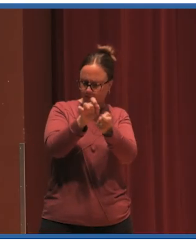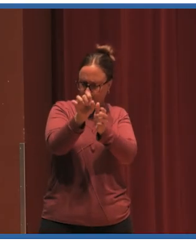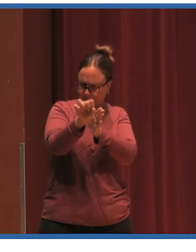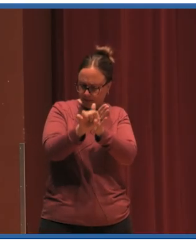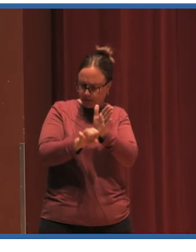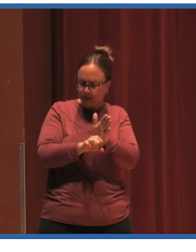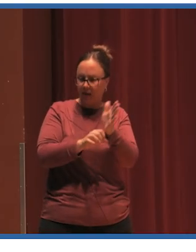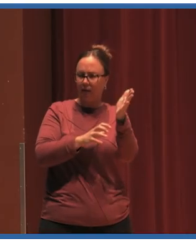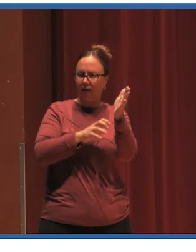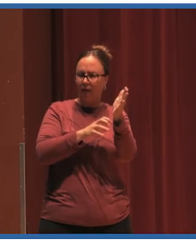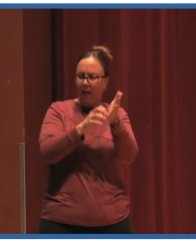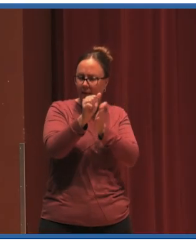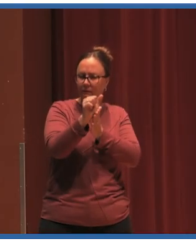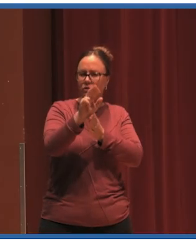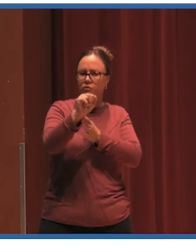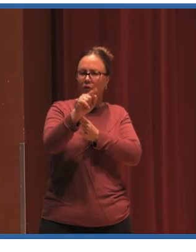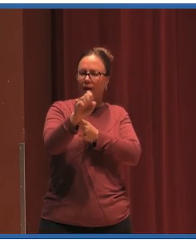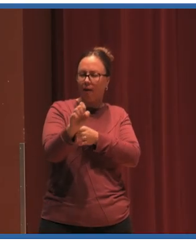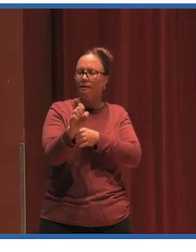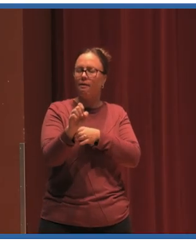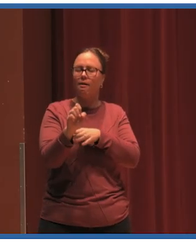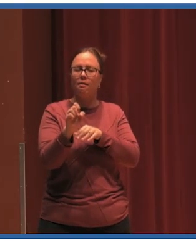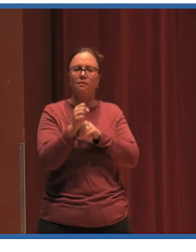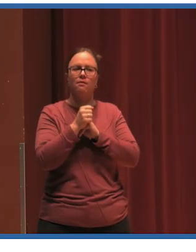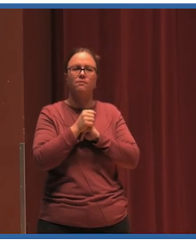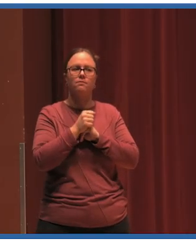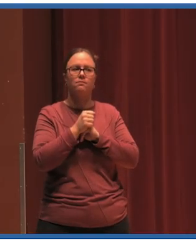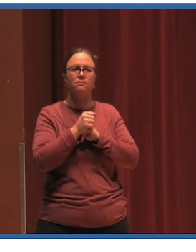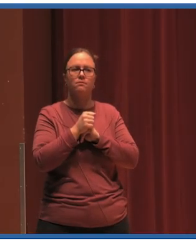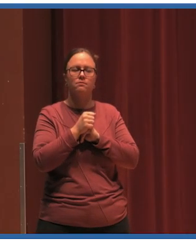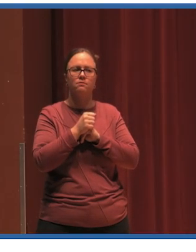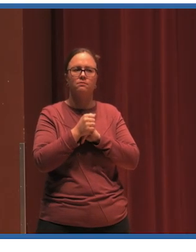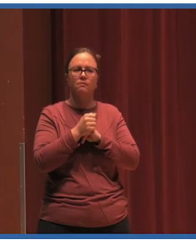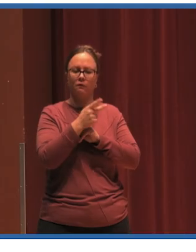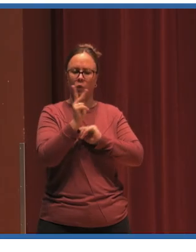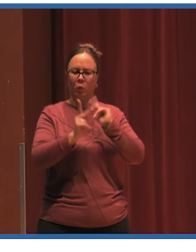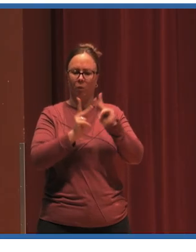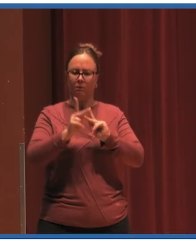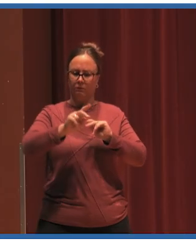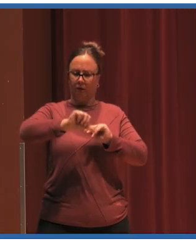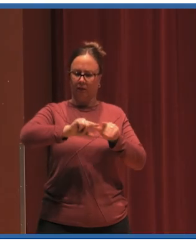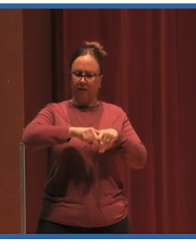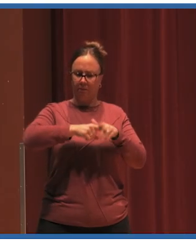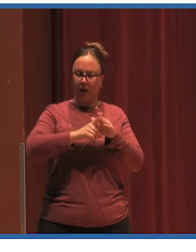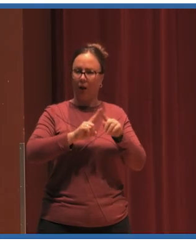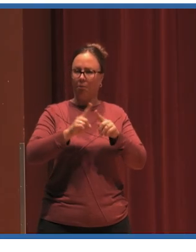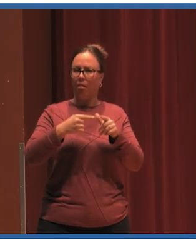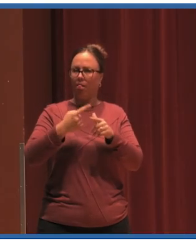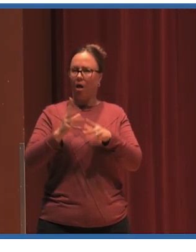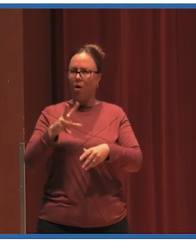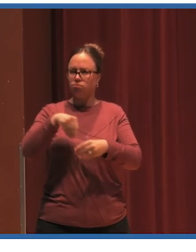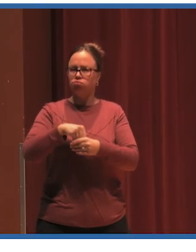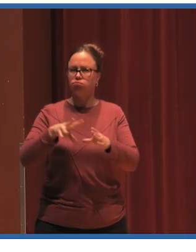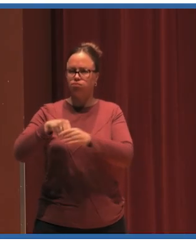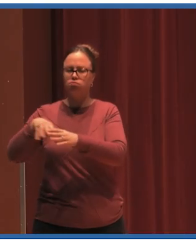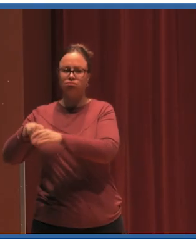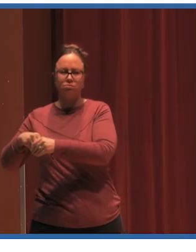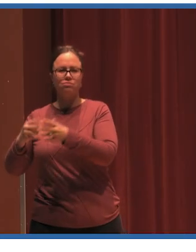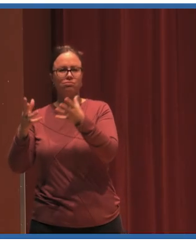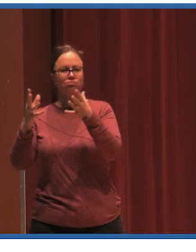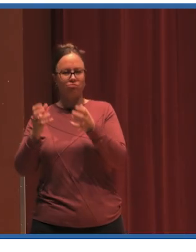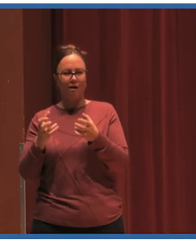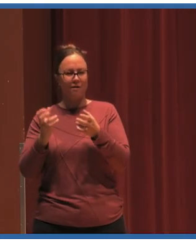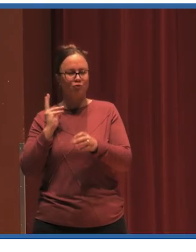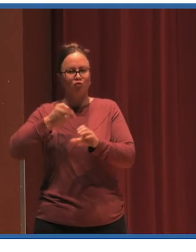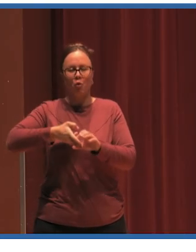burden, and kind of got to a couple people who had declined at the beginning to participate once they heard who else was participating wanted back in.